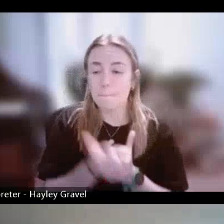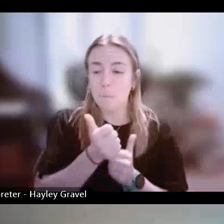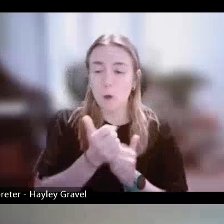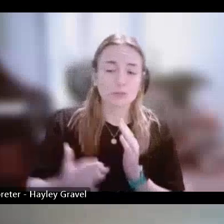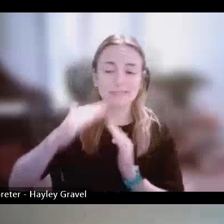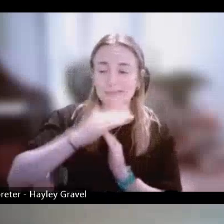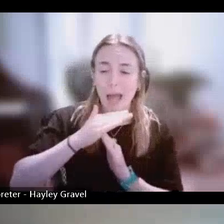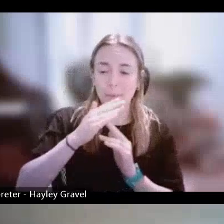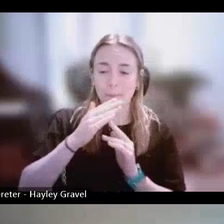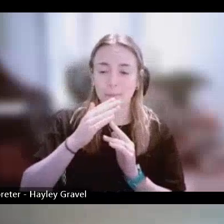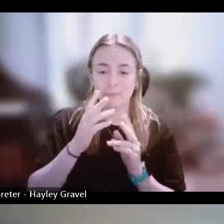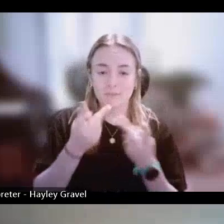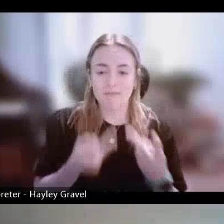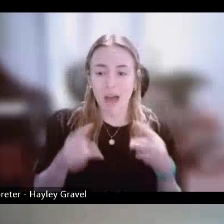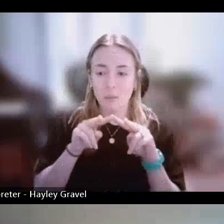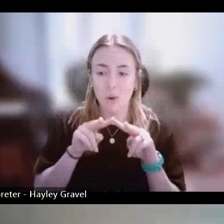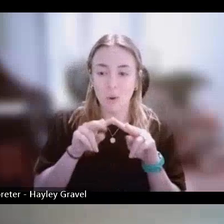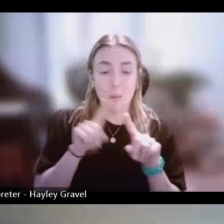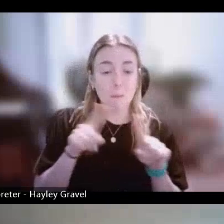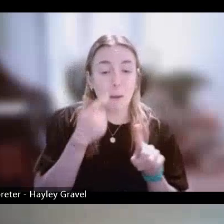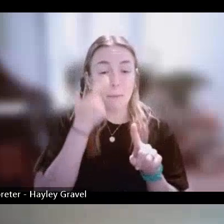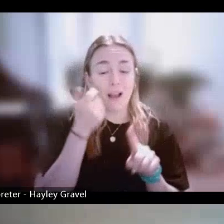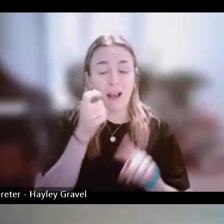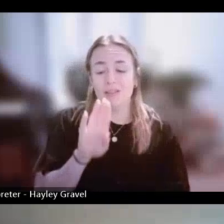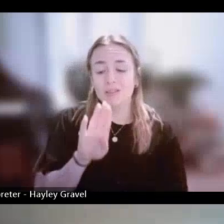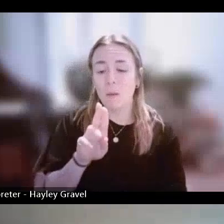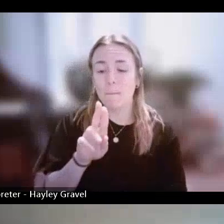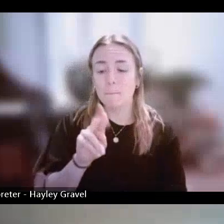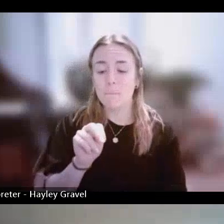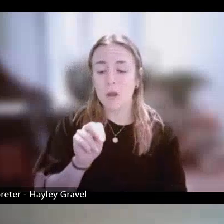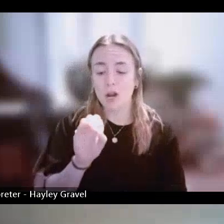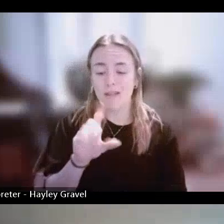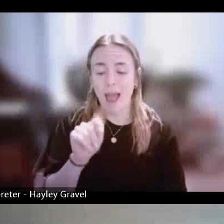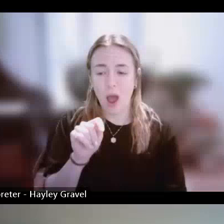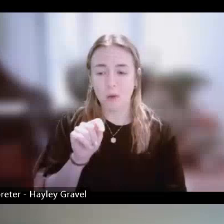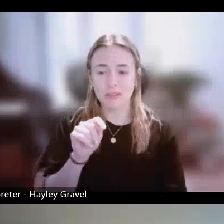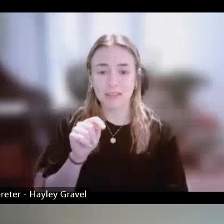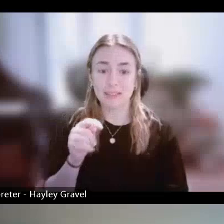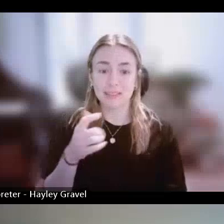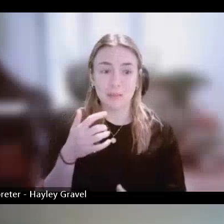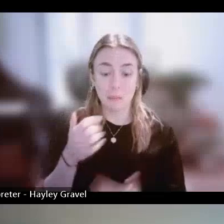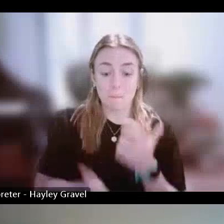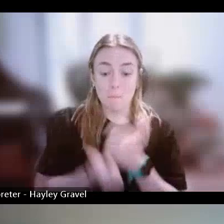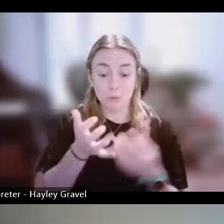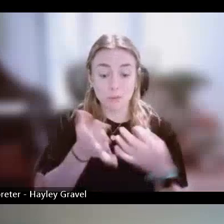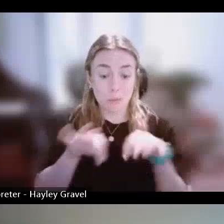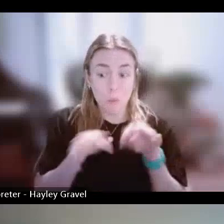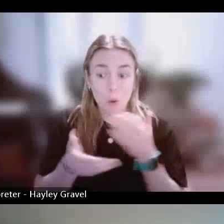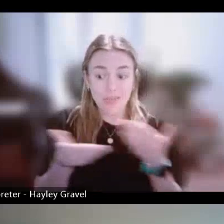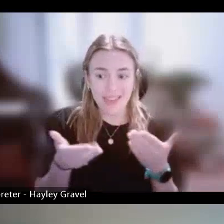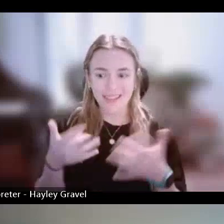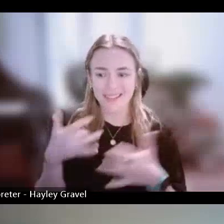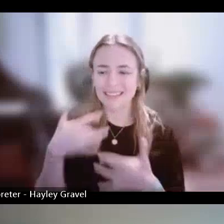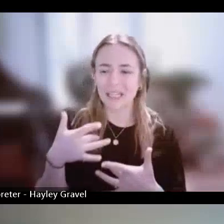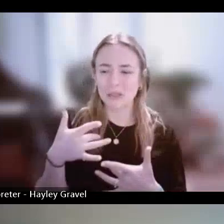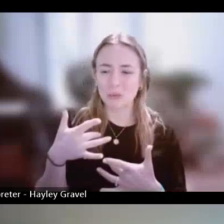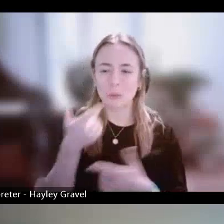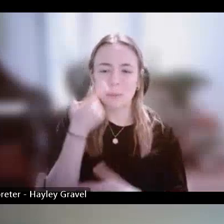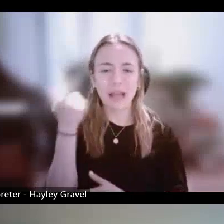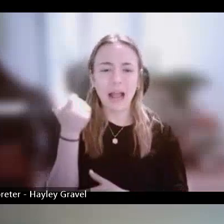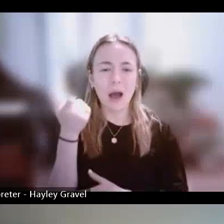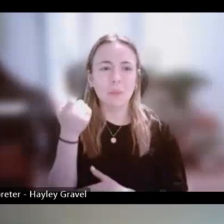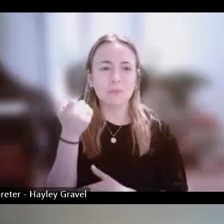of burnout, that's what's affected the most. And they feel that stresses them out, I think, the most out of everything.